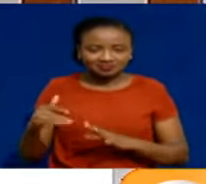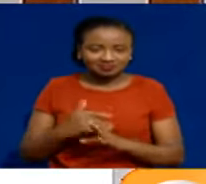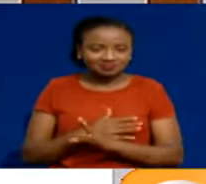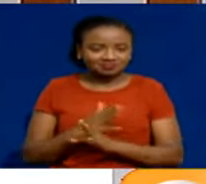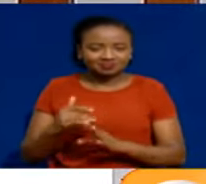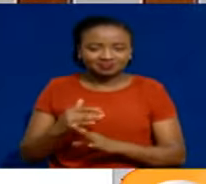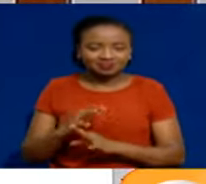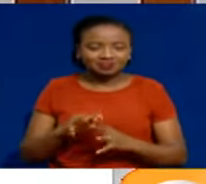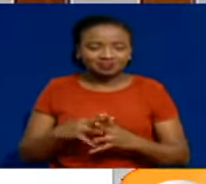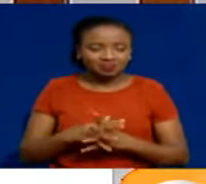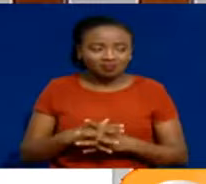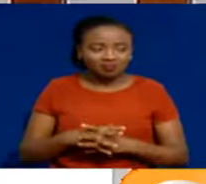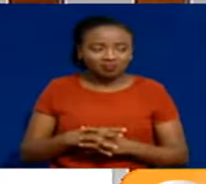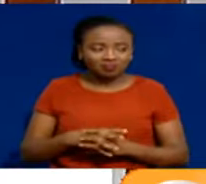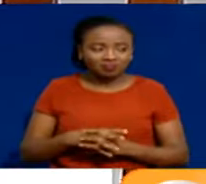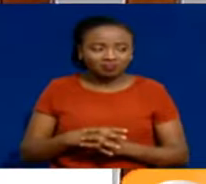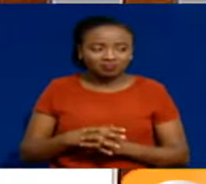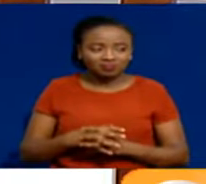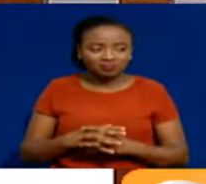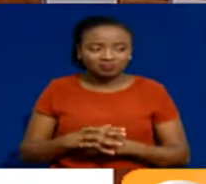You know that? Mm-hmm. Yeah.